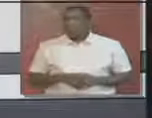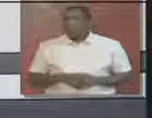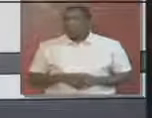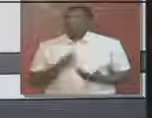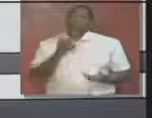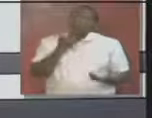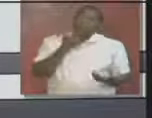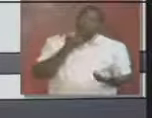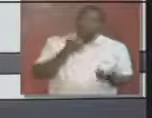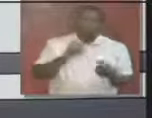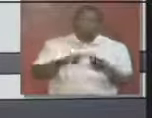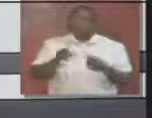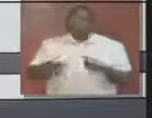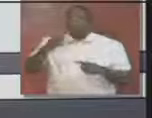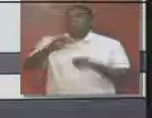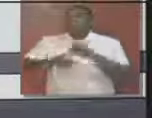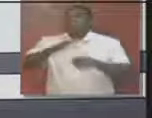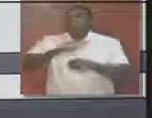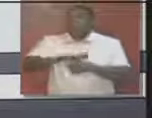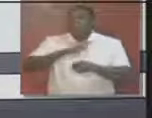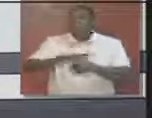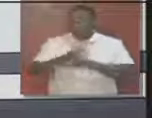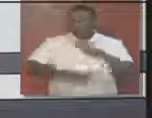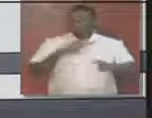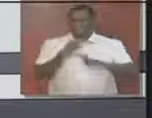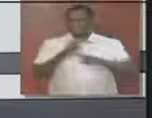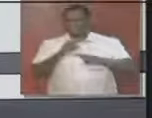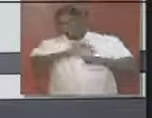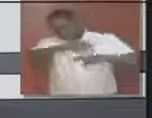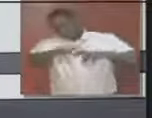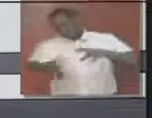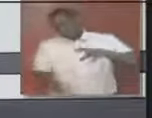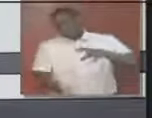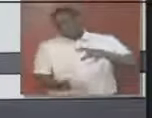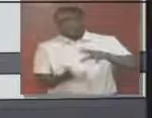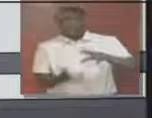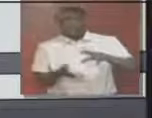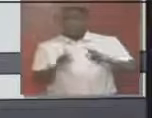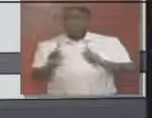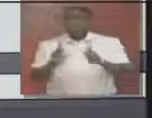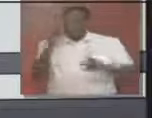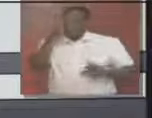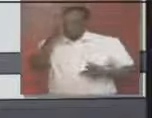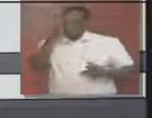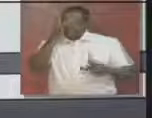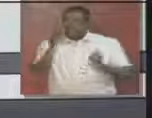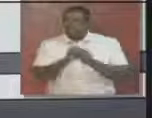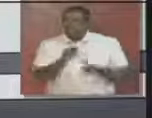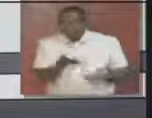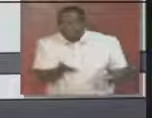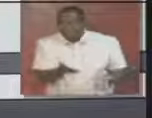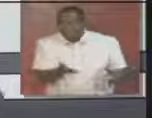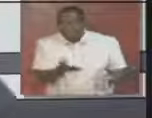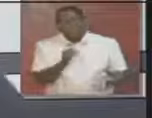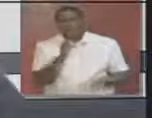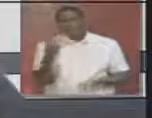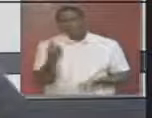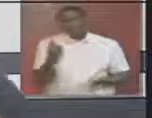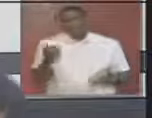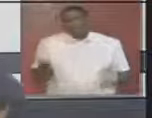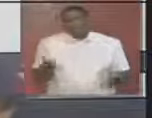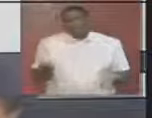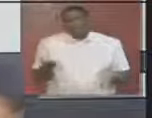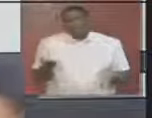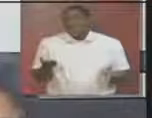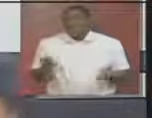diabetes, hypertension, and obesity are worldwide health issues. And obesity is you